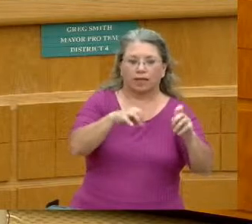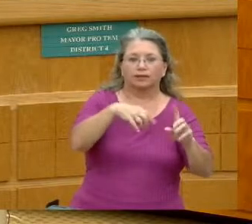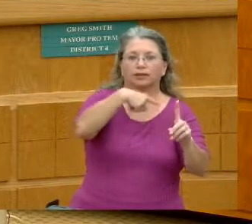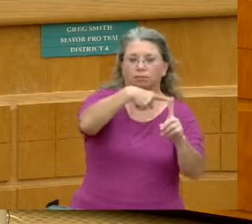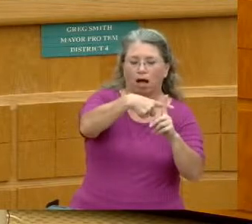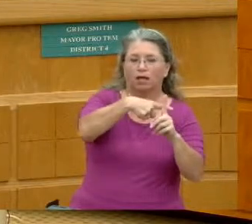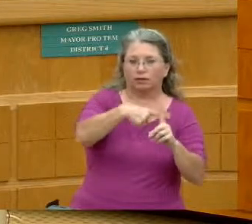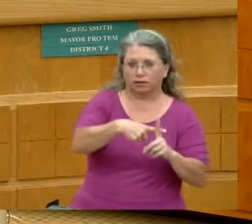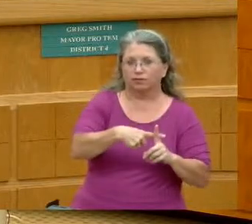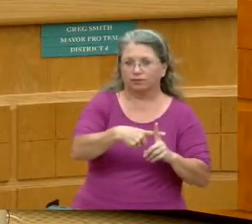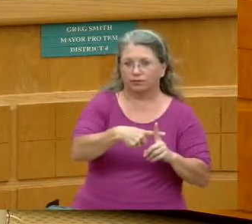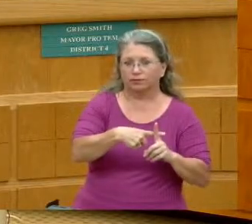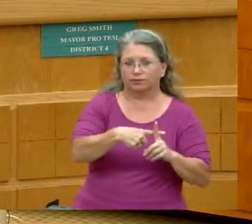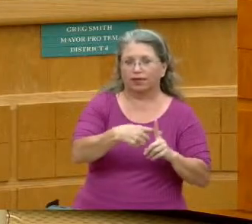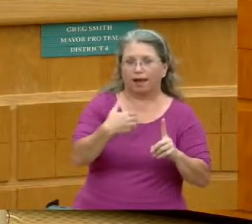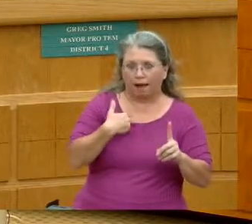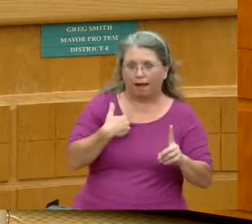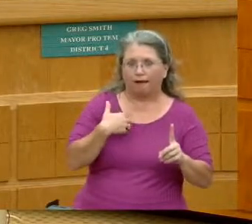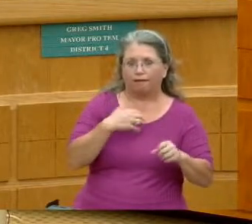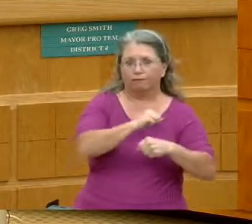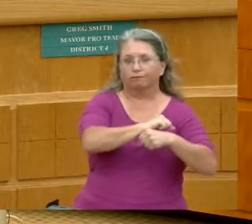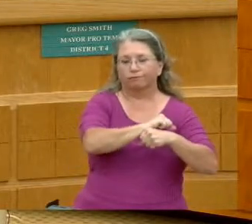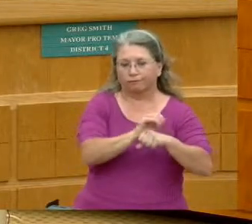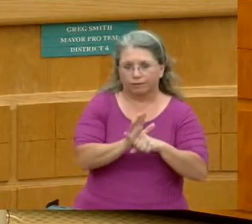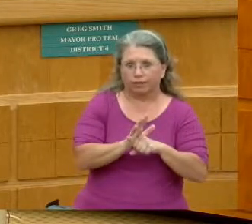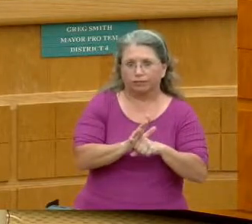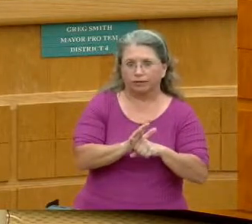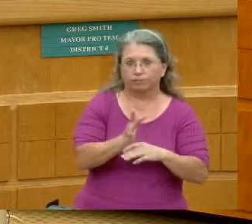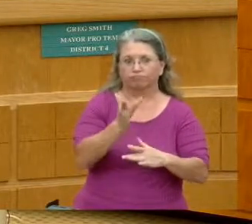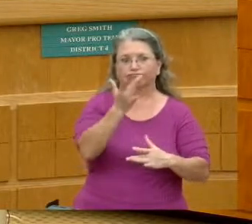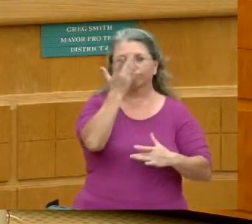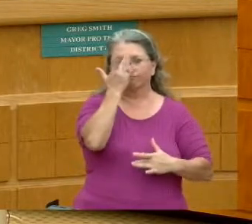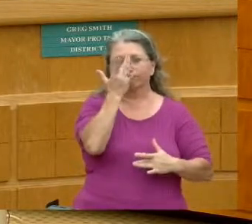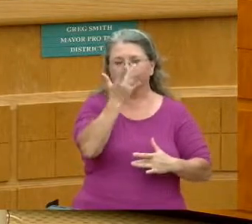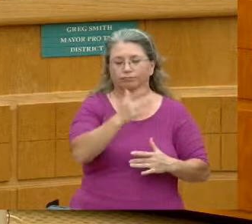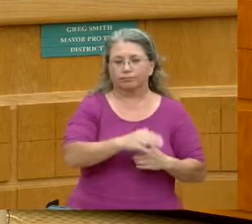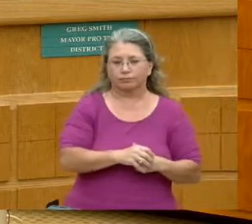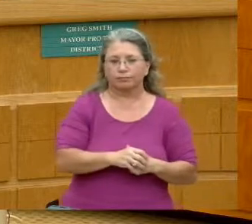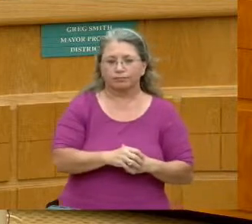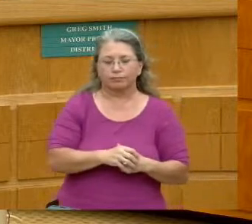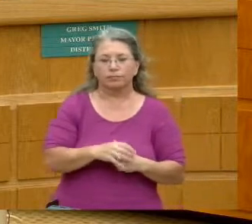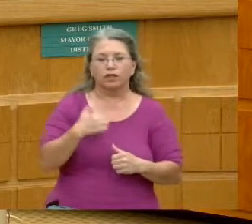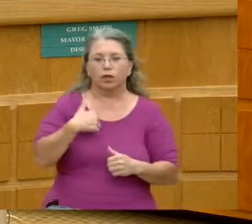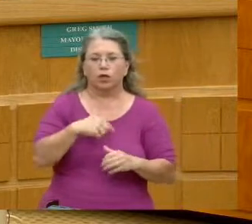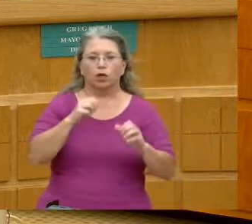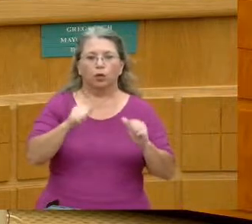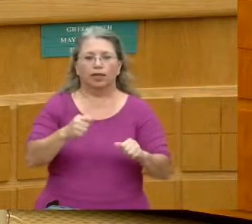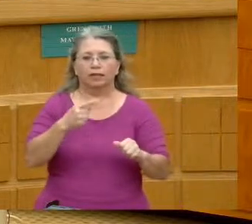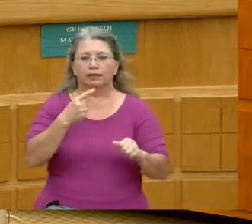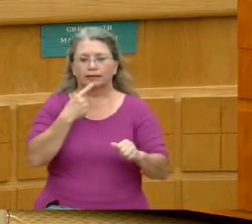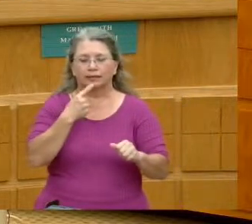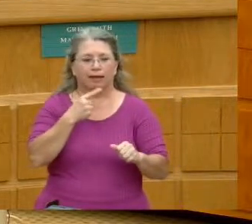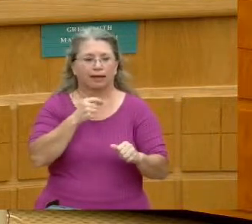statistical artifact. We're able to very confidently say that this is something beyond just a